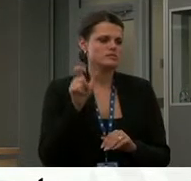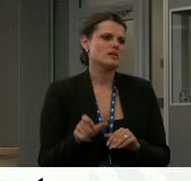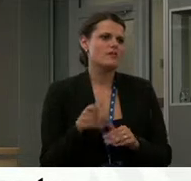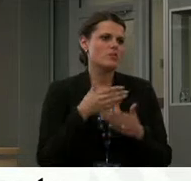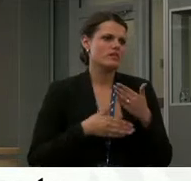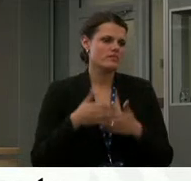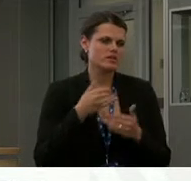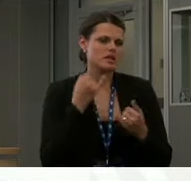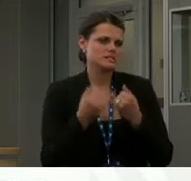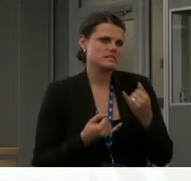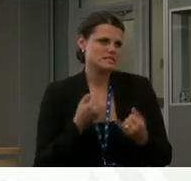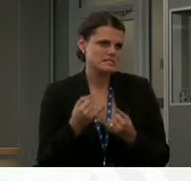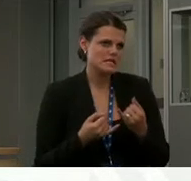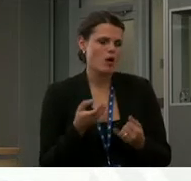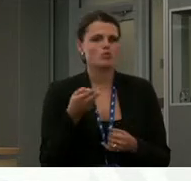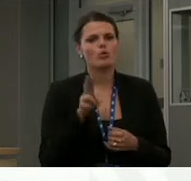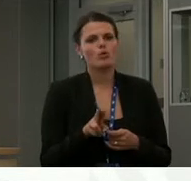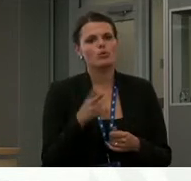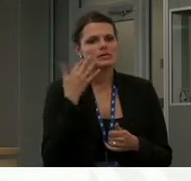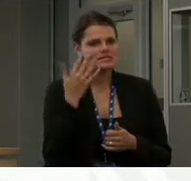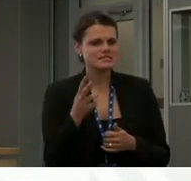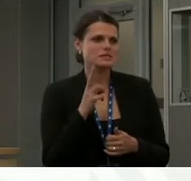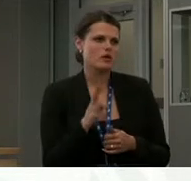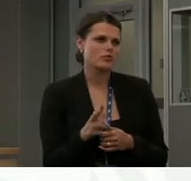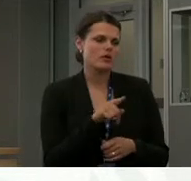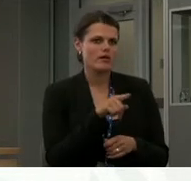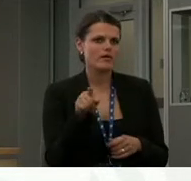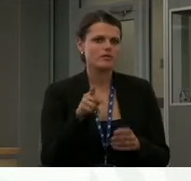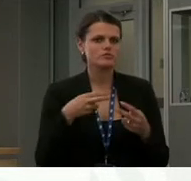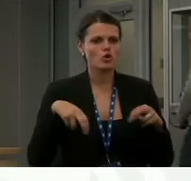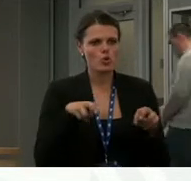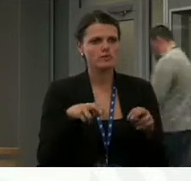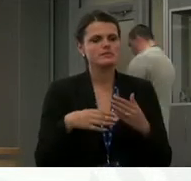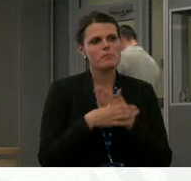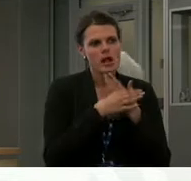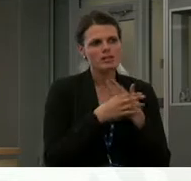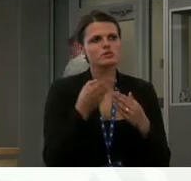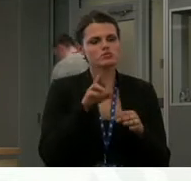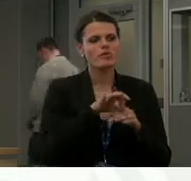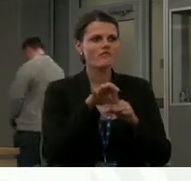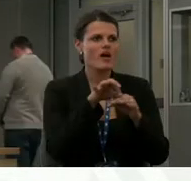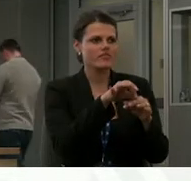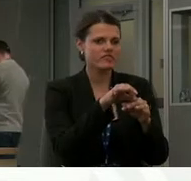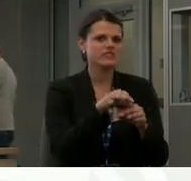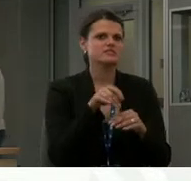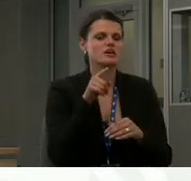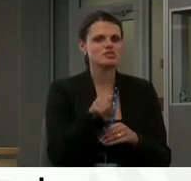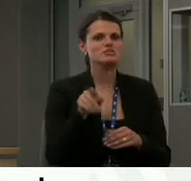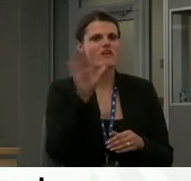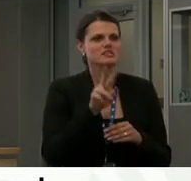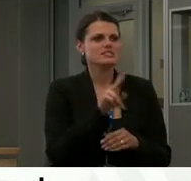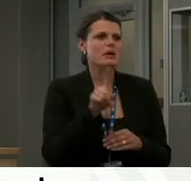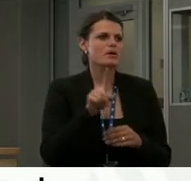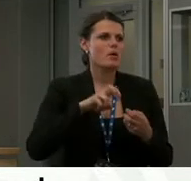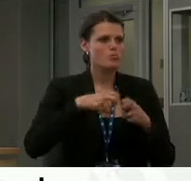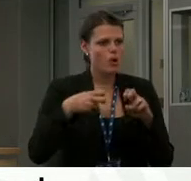with disabilities. I hope that the Commission will help and guide struggling member states,